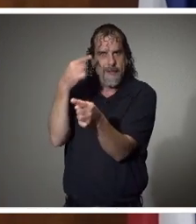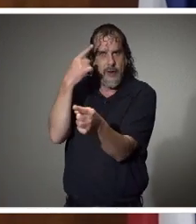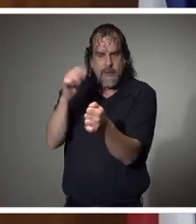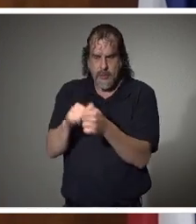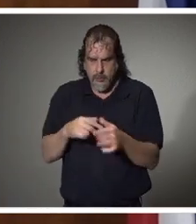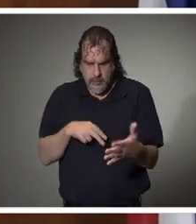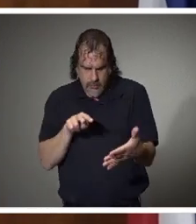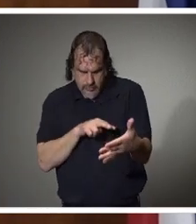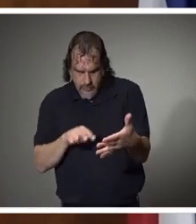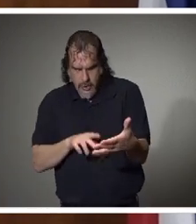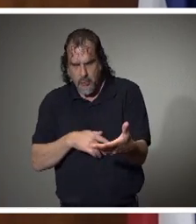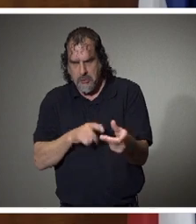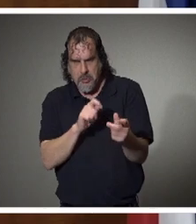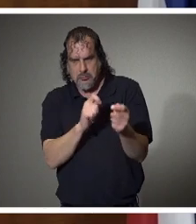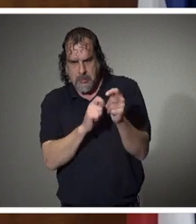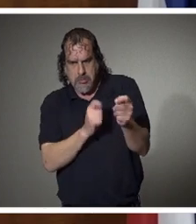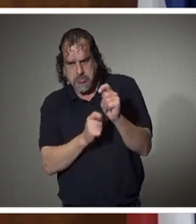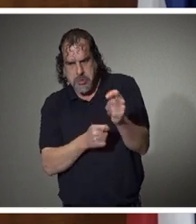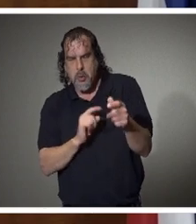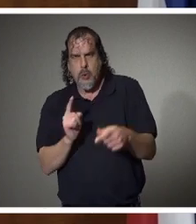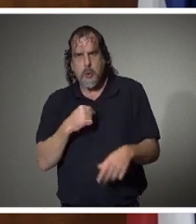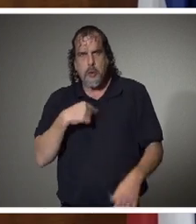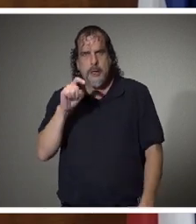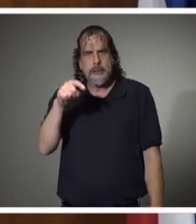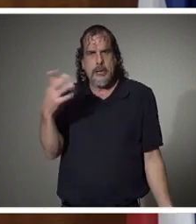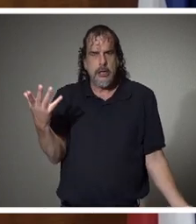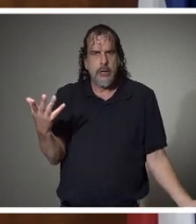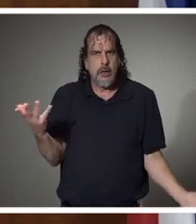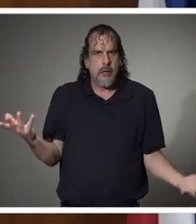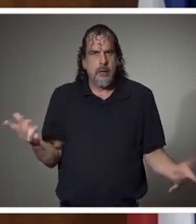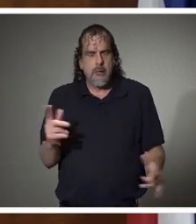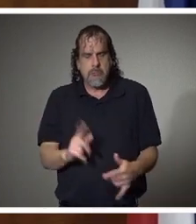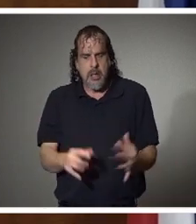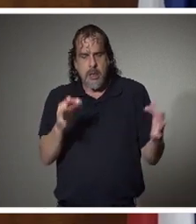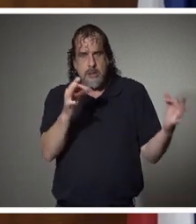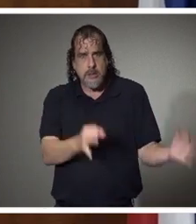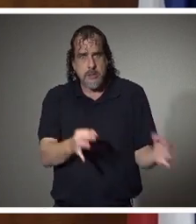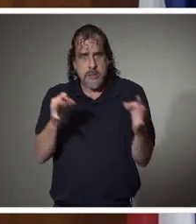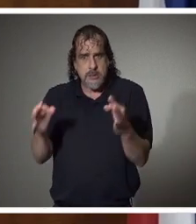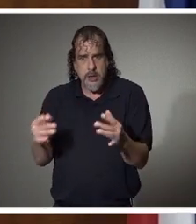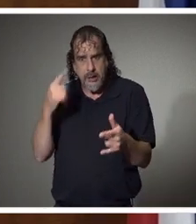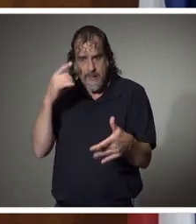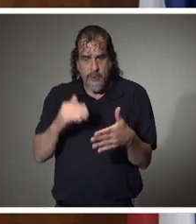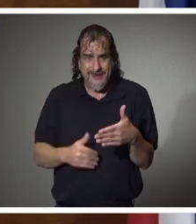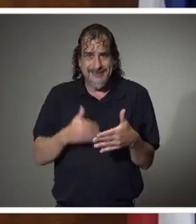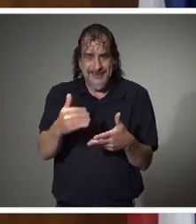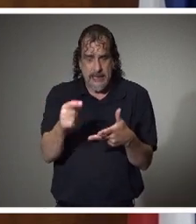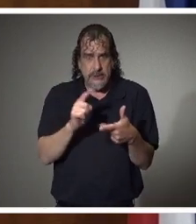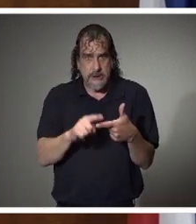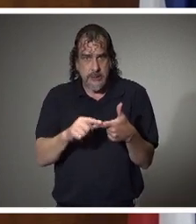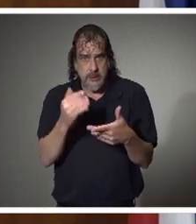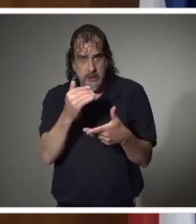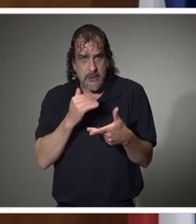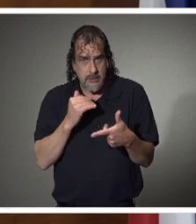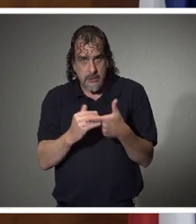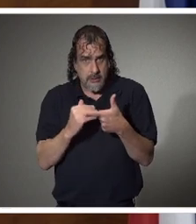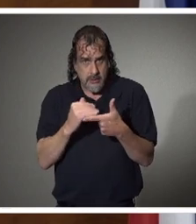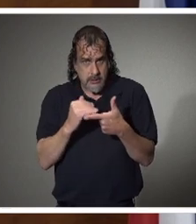some changes here and there. But the decision that is made for this next step in this dimming